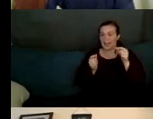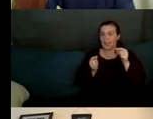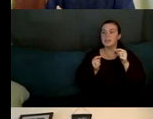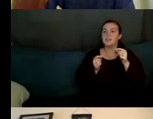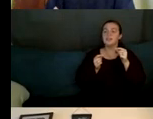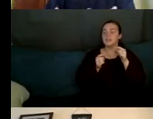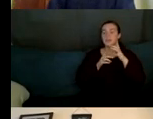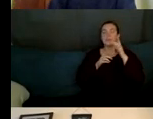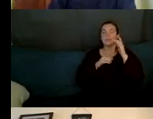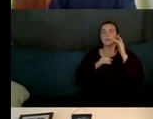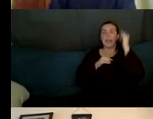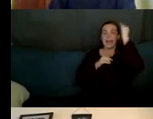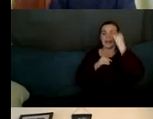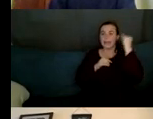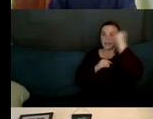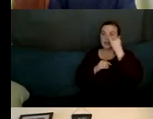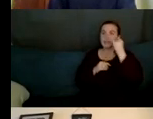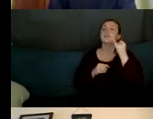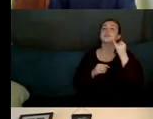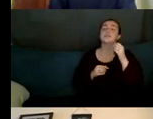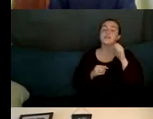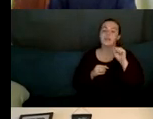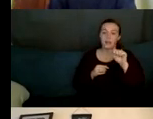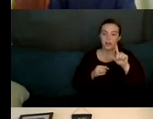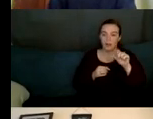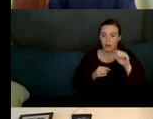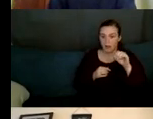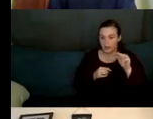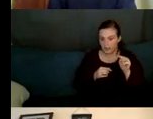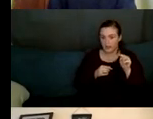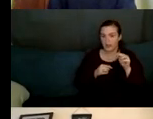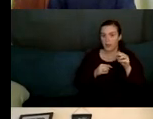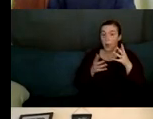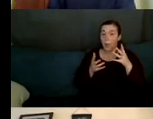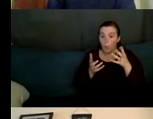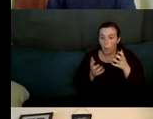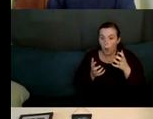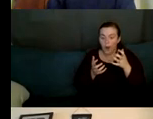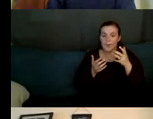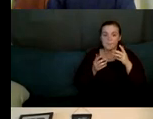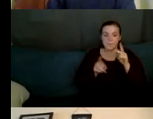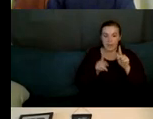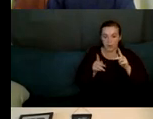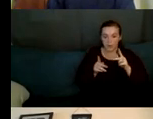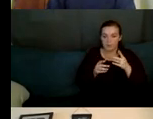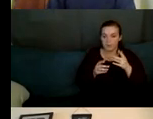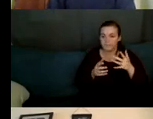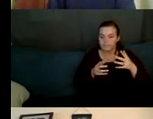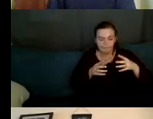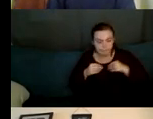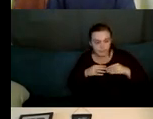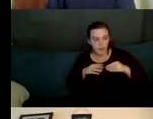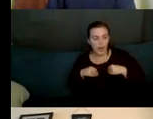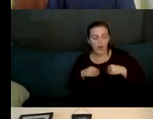inspired to take on virtual events. No one knew if we could do it. We planned it in like 2 weeks, and as it turned